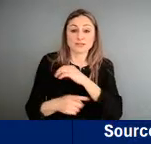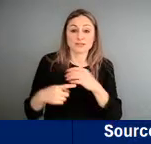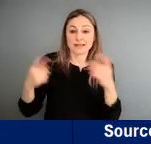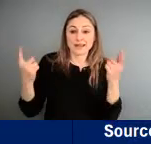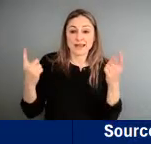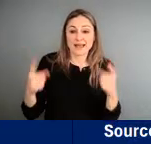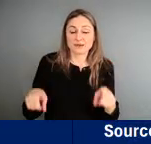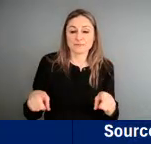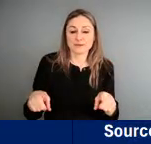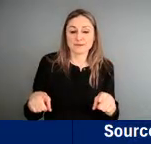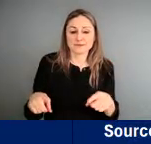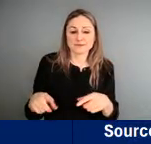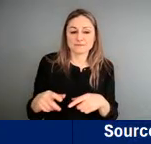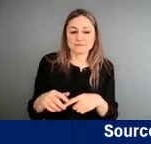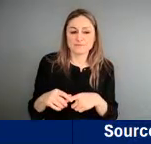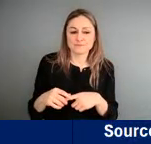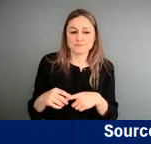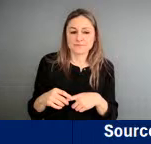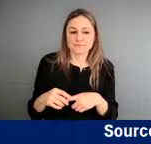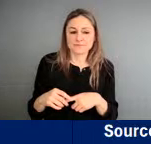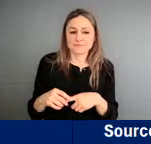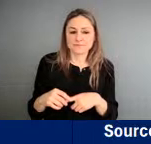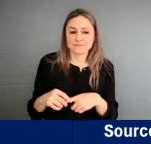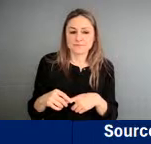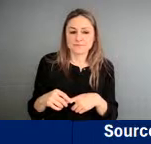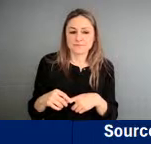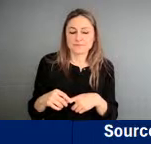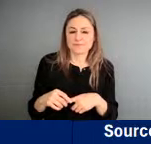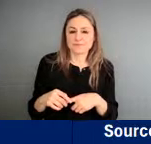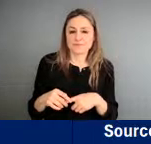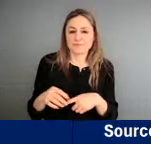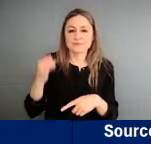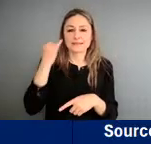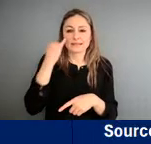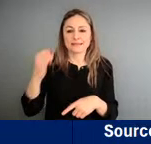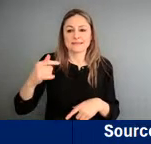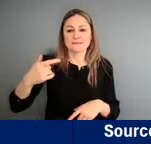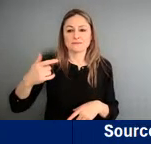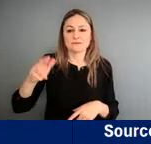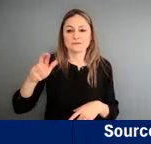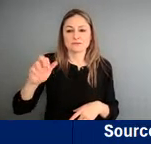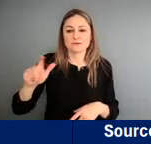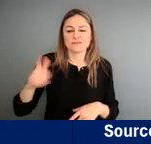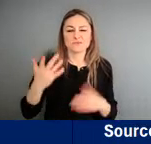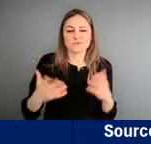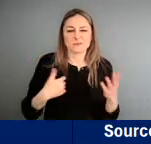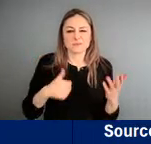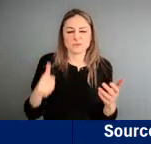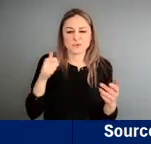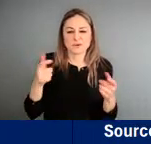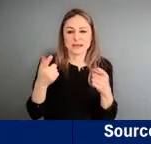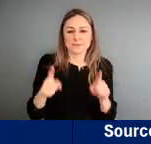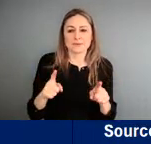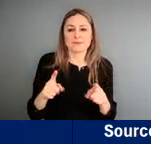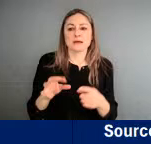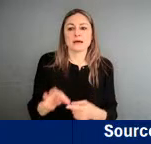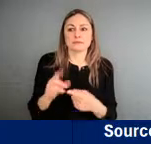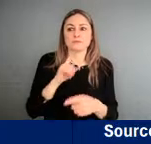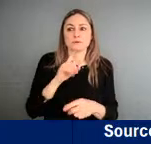could end up there. So I think that that idea of gravel is probably a little less likely unless we were actively